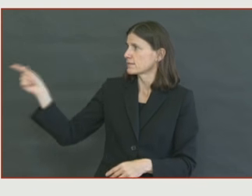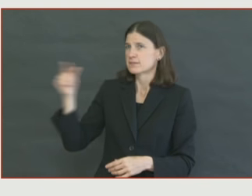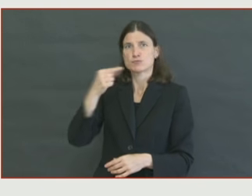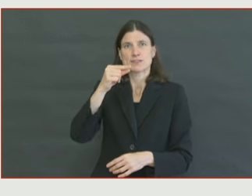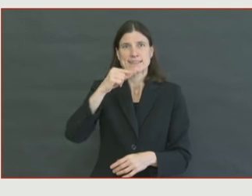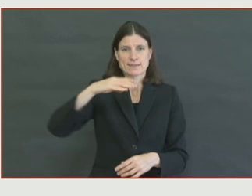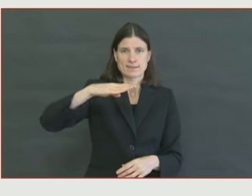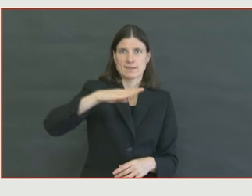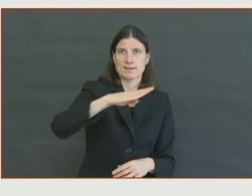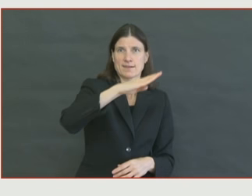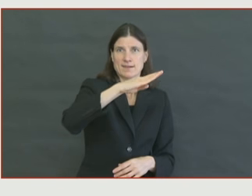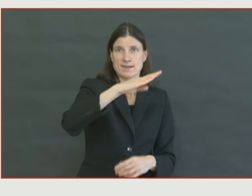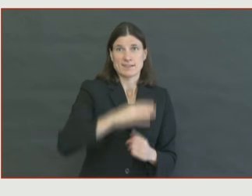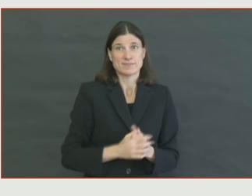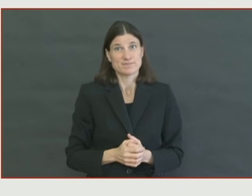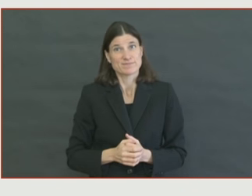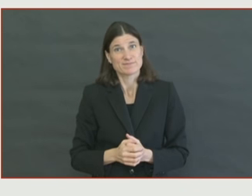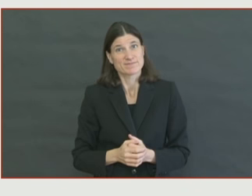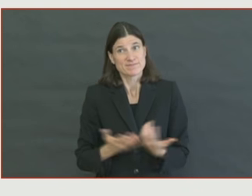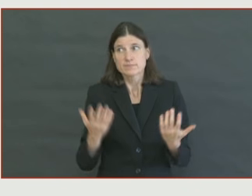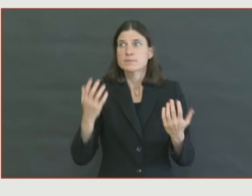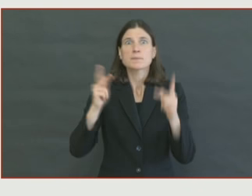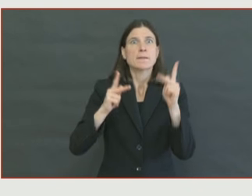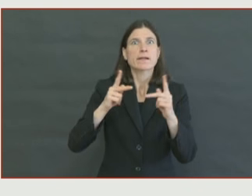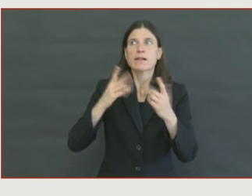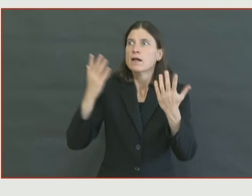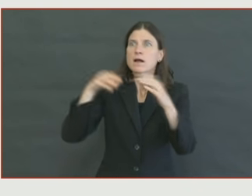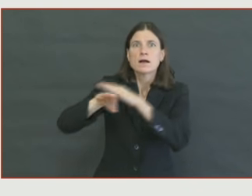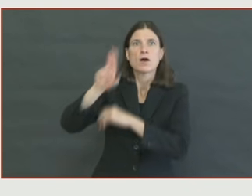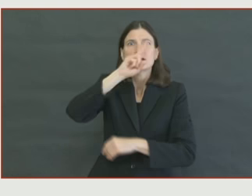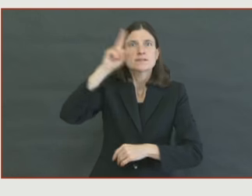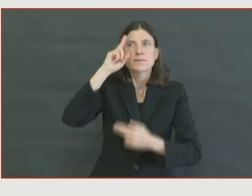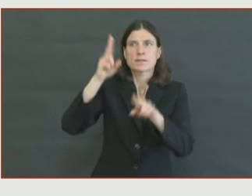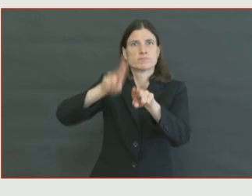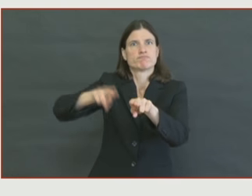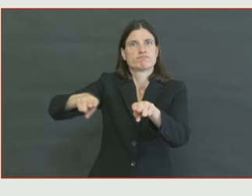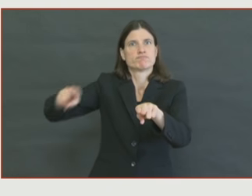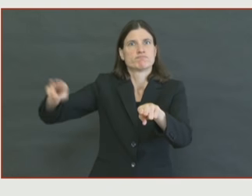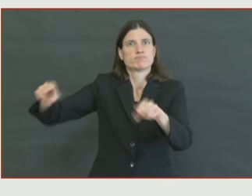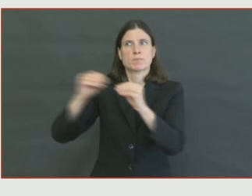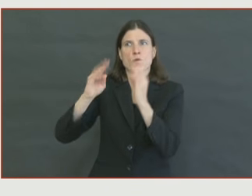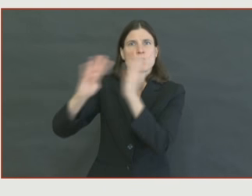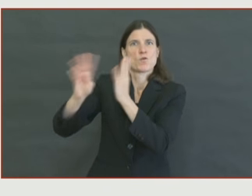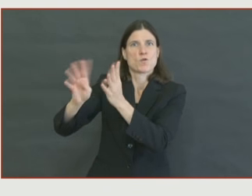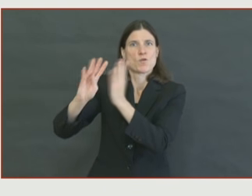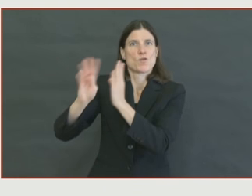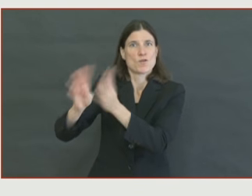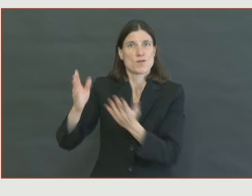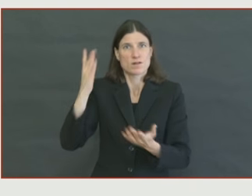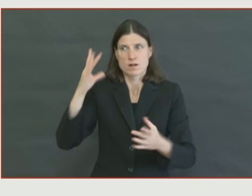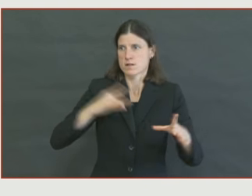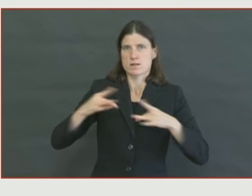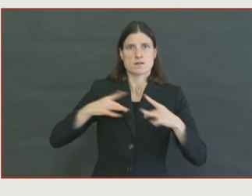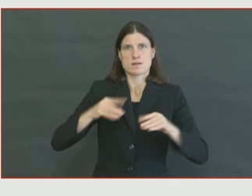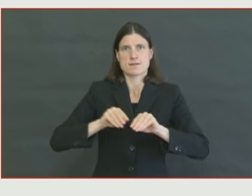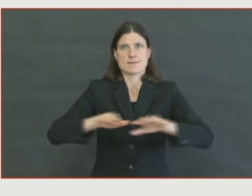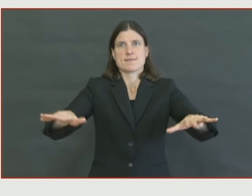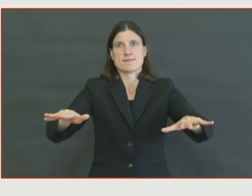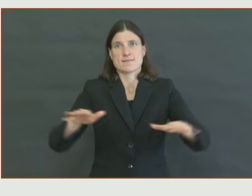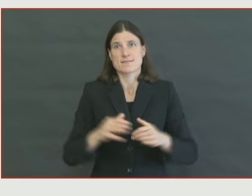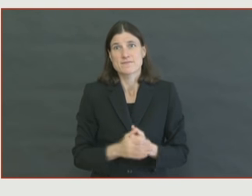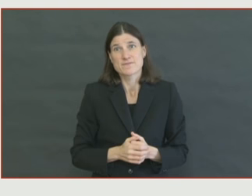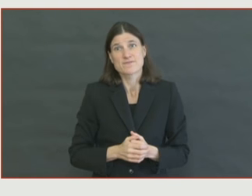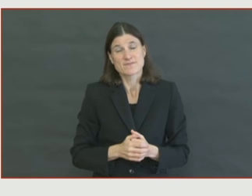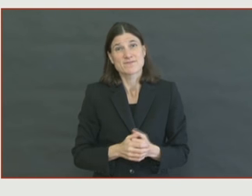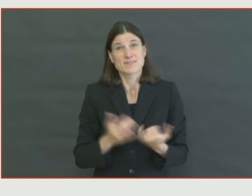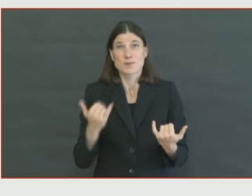So that is my way of saying, if in 2 weeks from today we see a spike that leads to